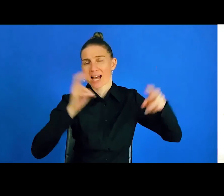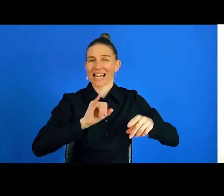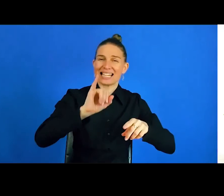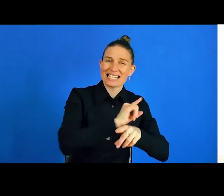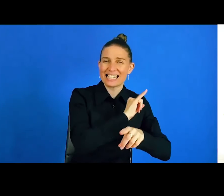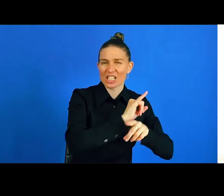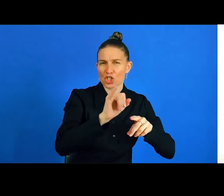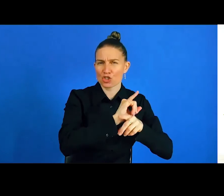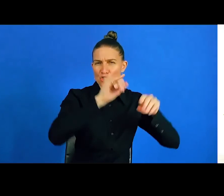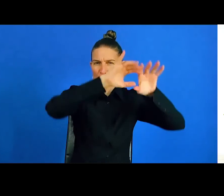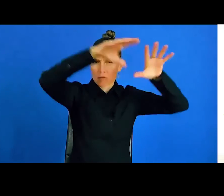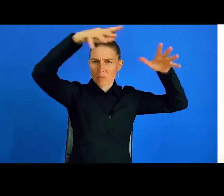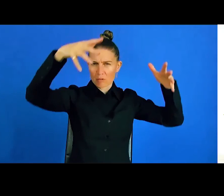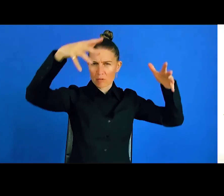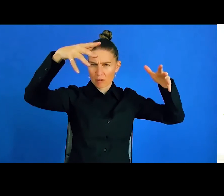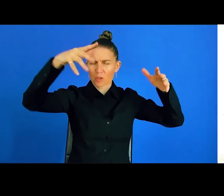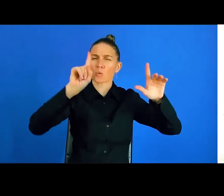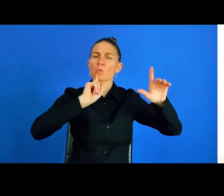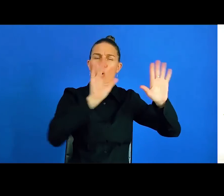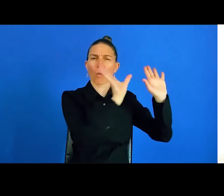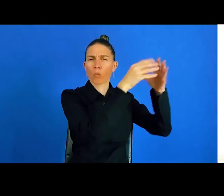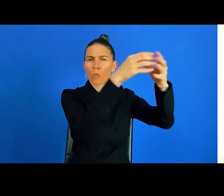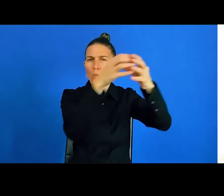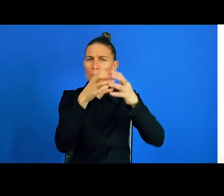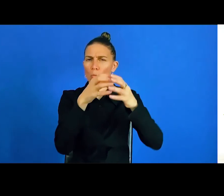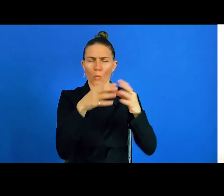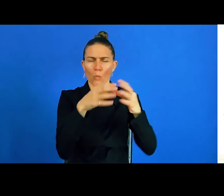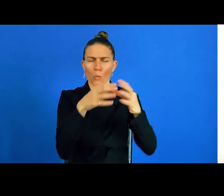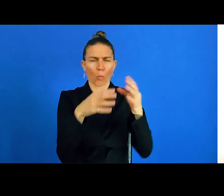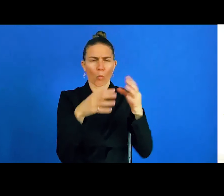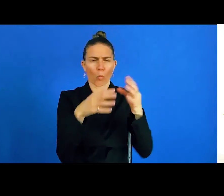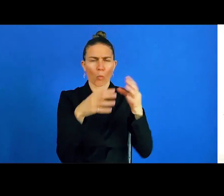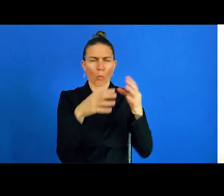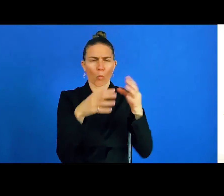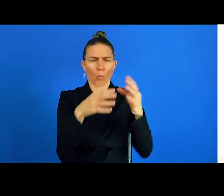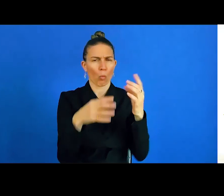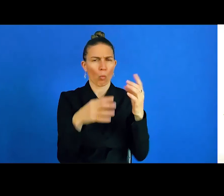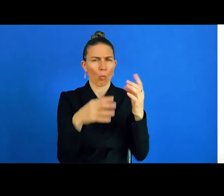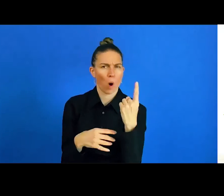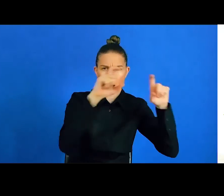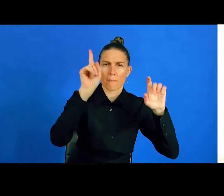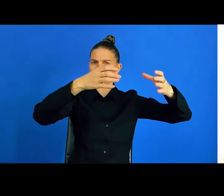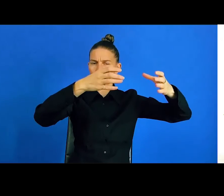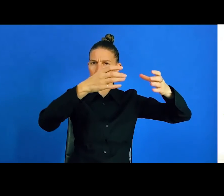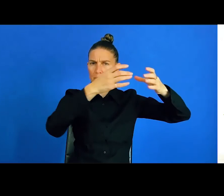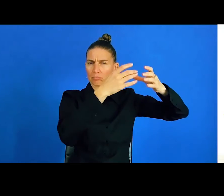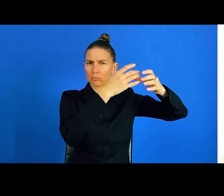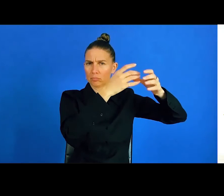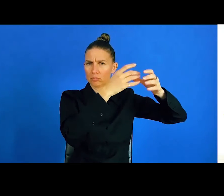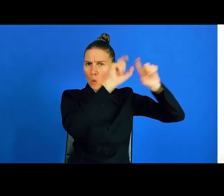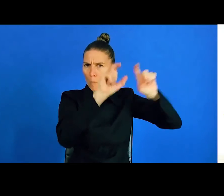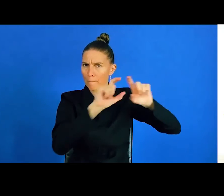individual companies, but rather a collection of the companies represented by the associations. Or we also